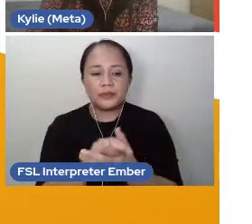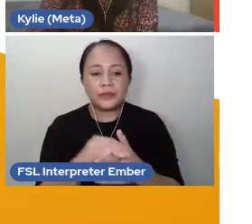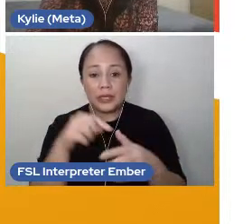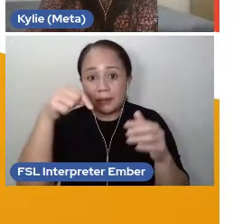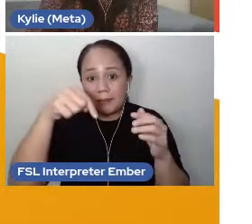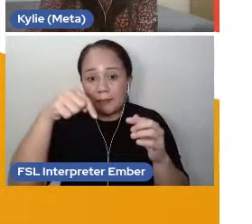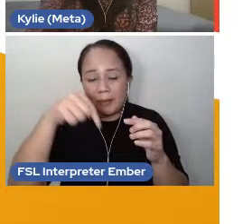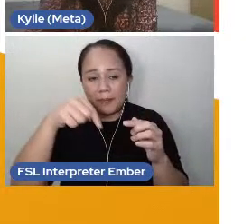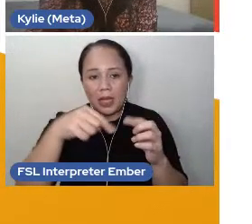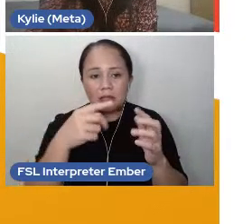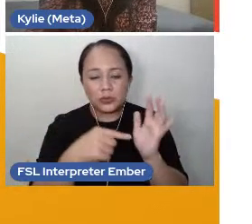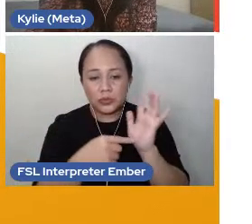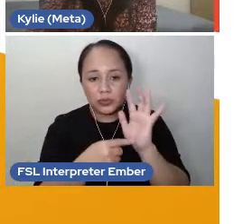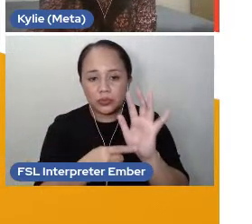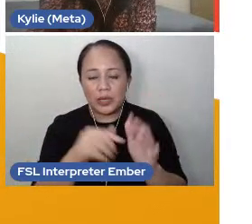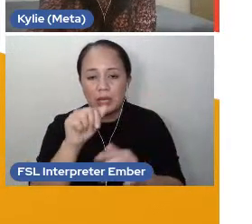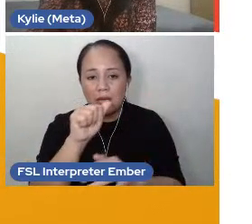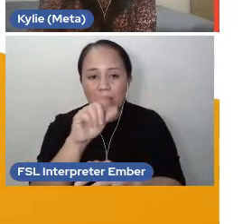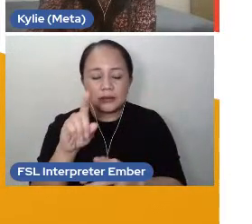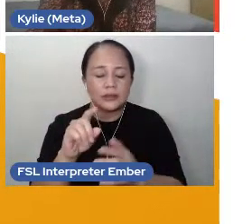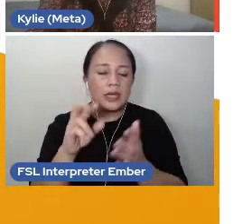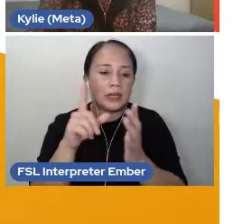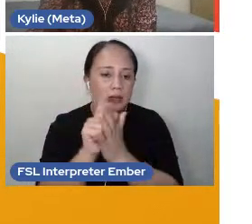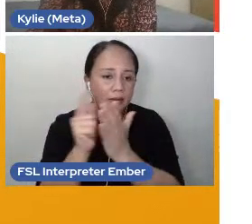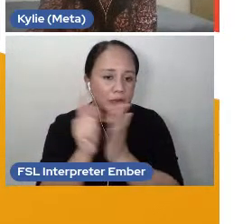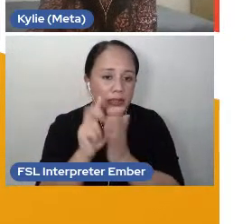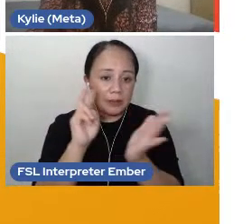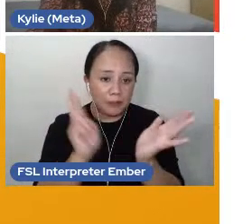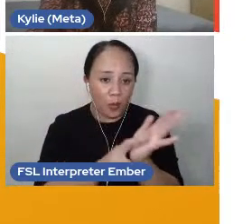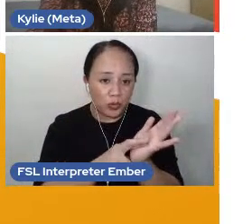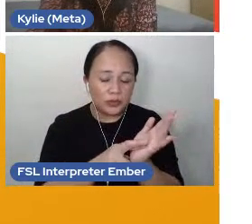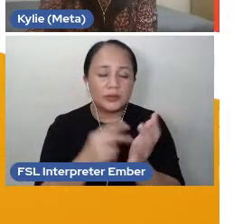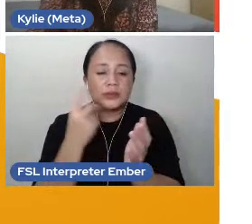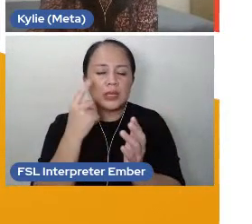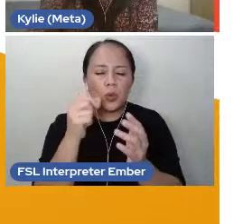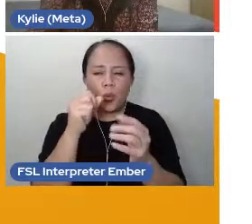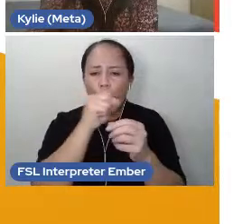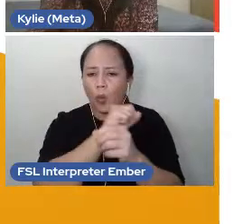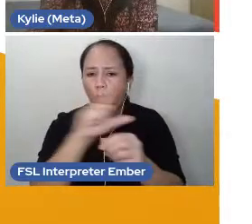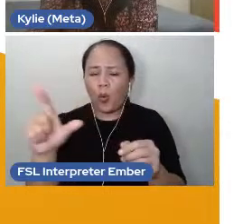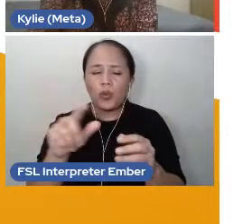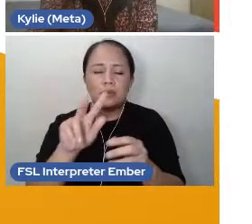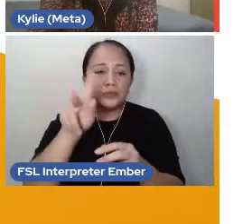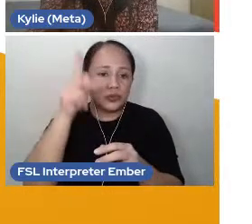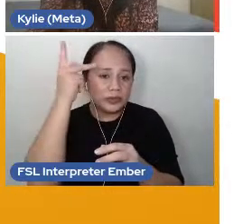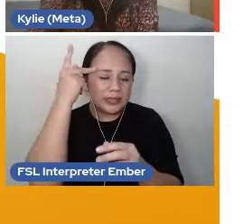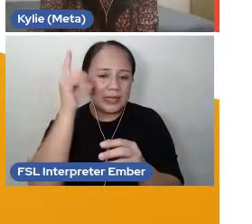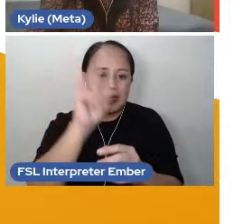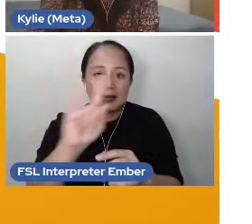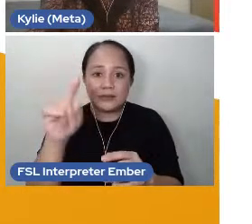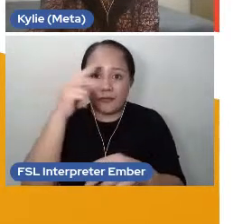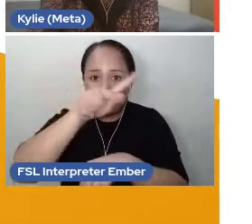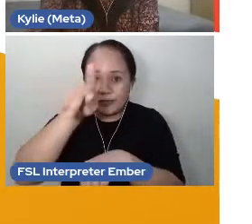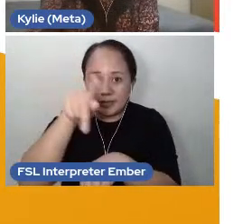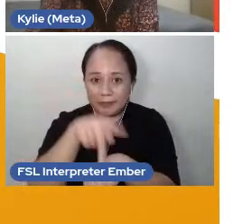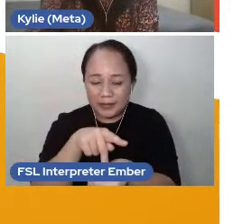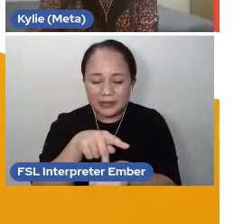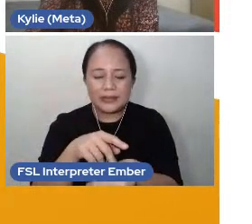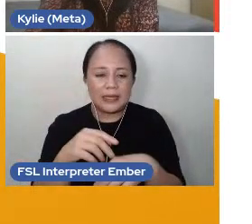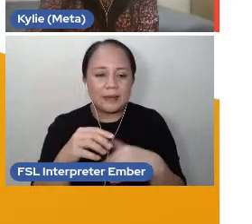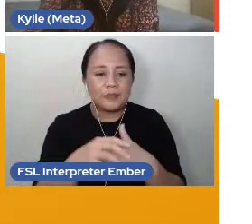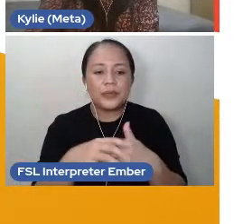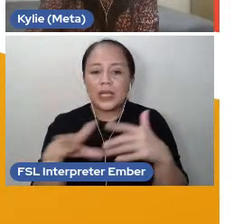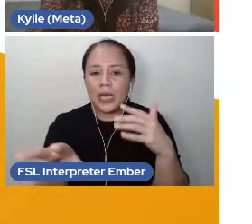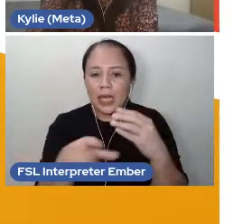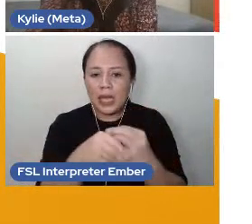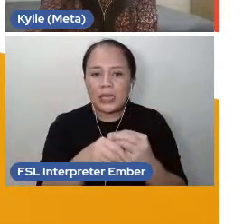to view our ads library report, which will show all of the political ads for the Philippines, and then also